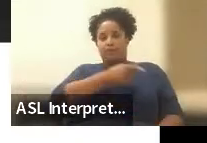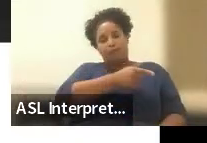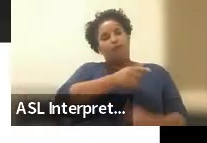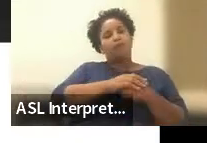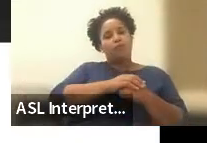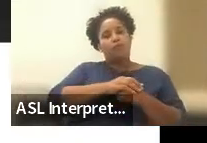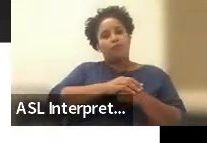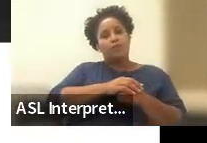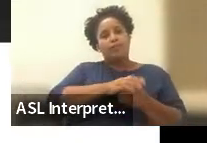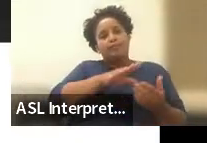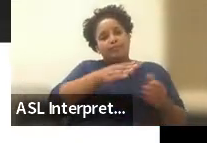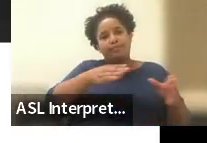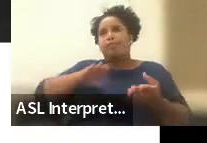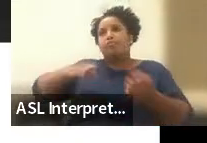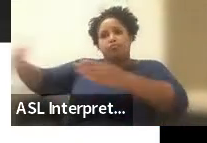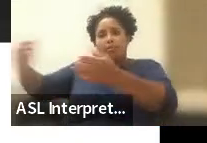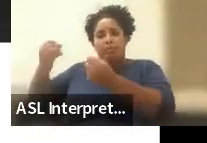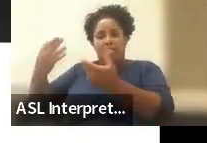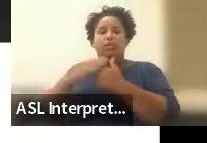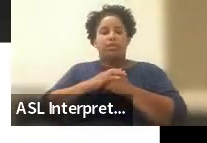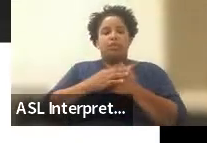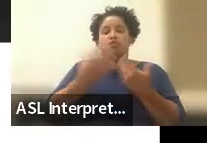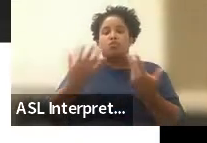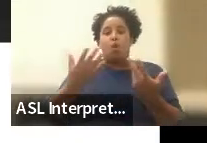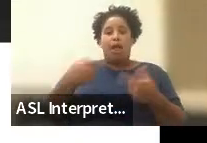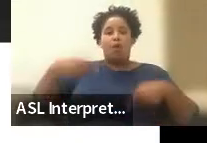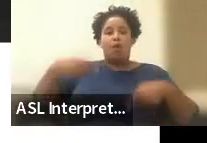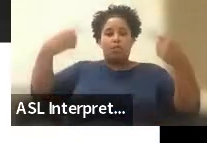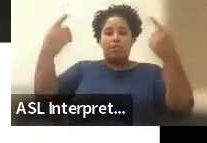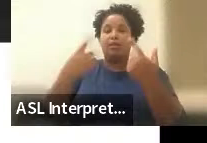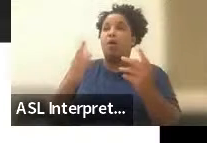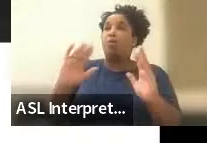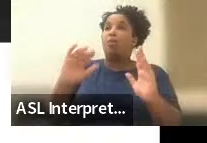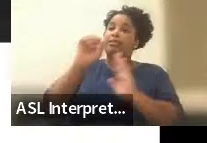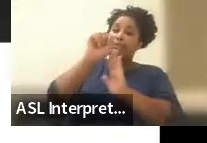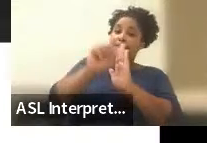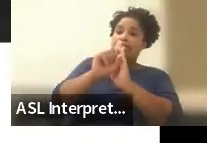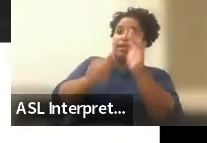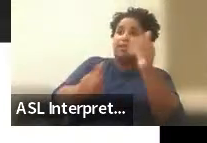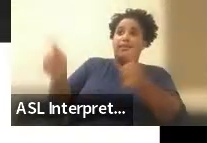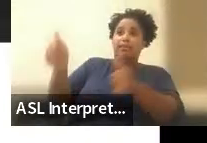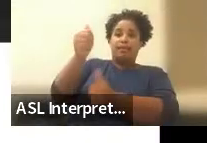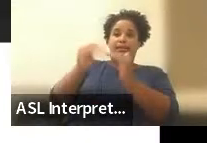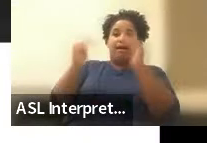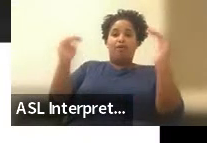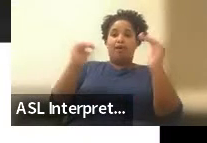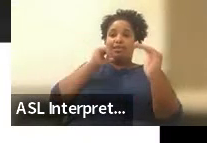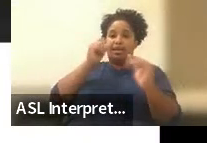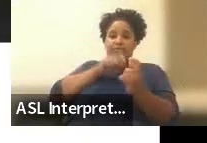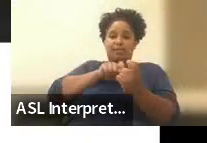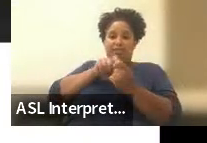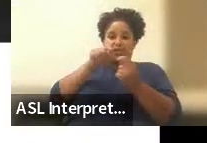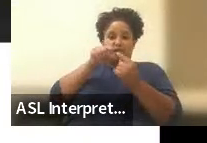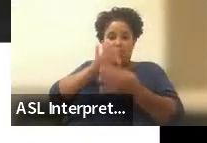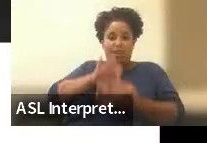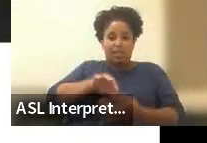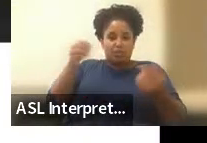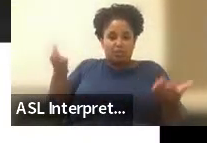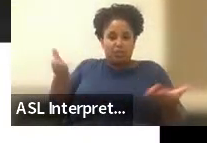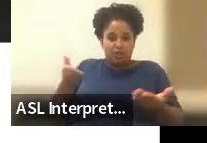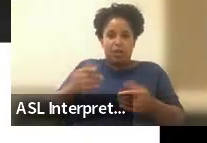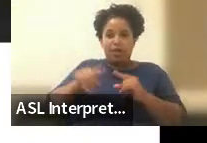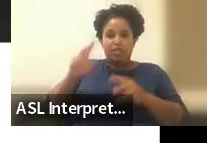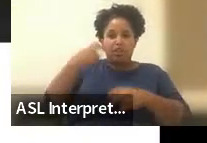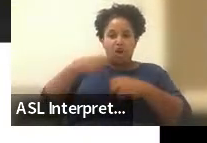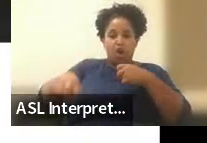hard to use the argument that, and I know this is the state, so it's not really directed at anybody here, but it's kind of hard to use those